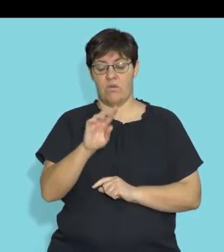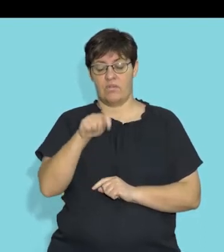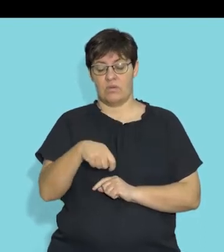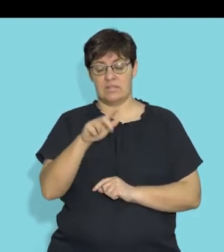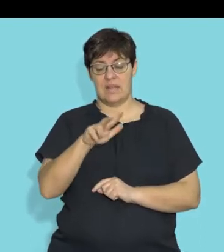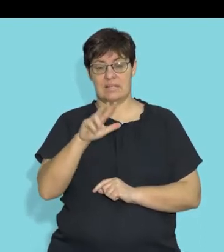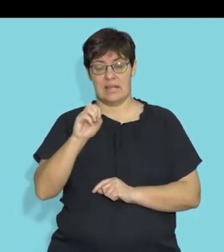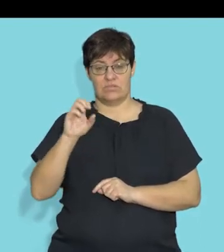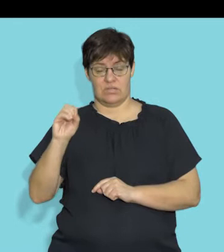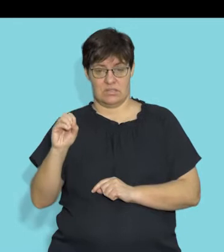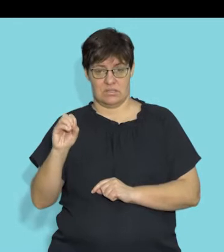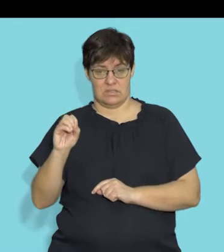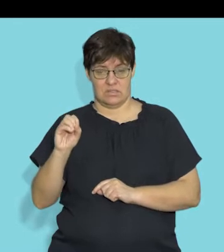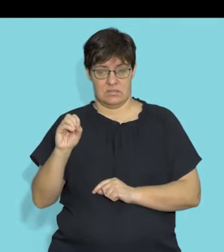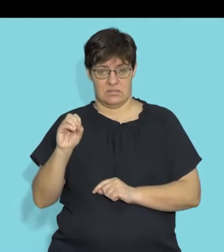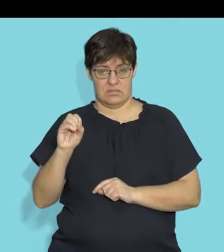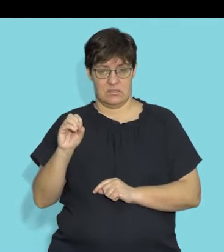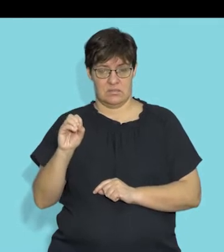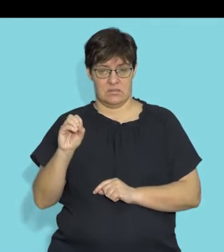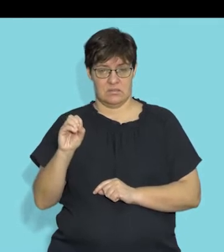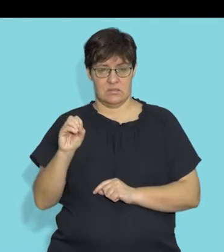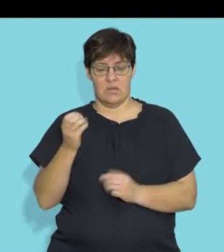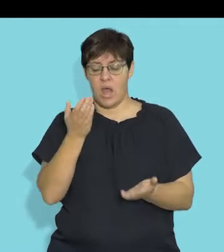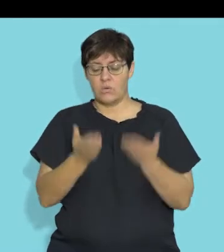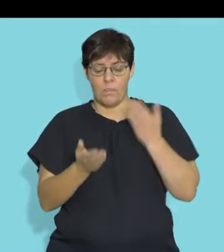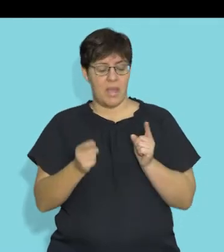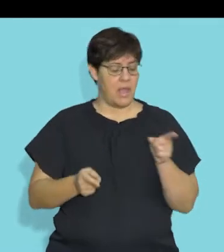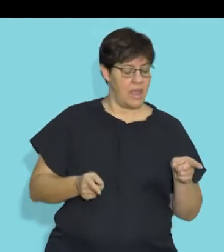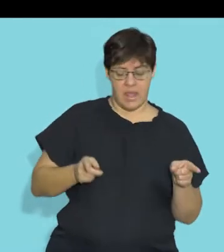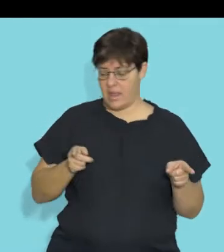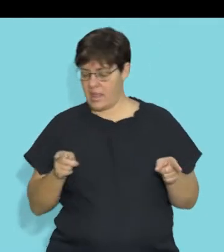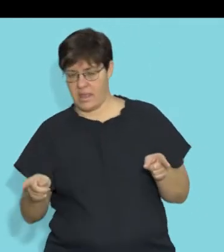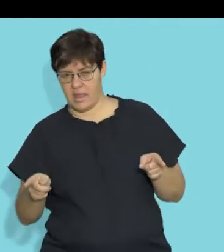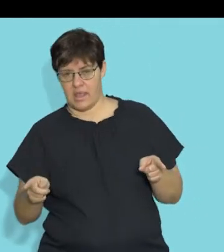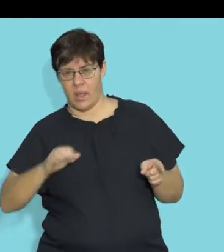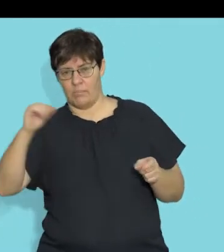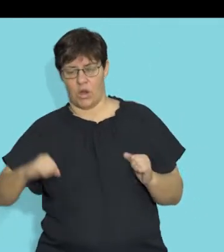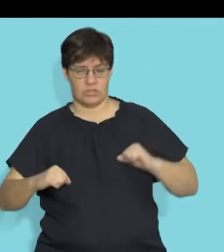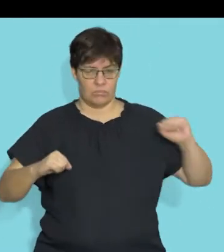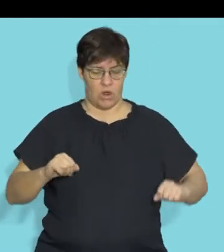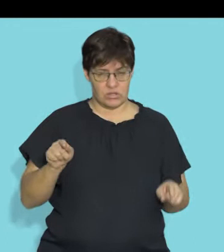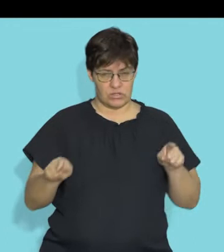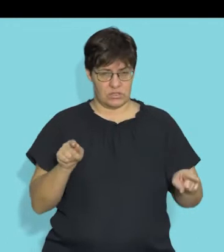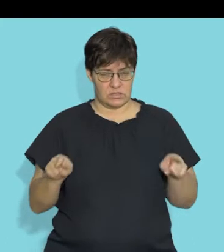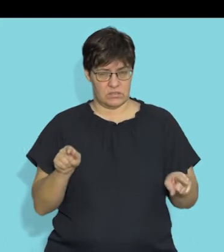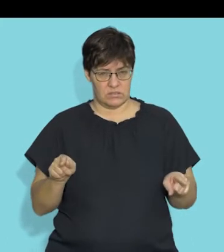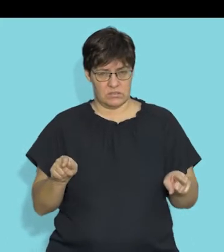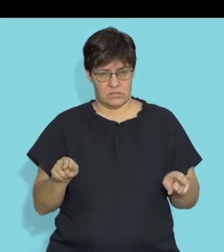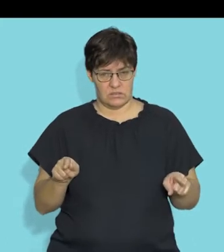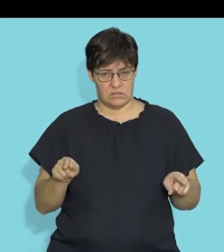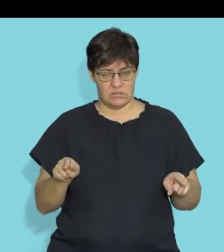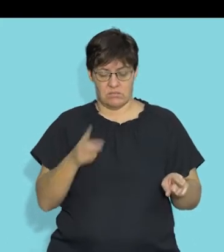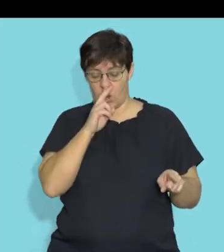44,800. Once again, compare it to other branches. Looking at Queens,